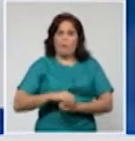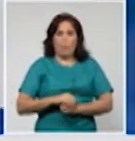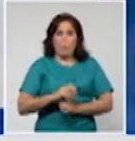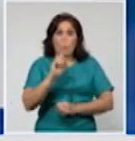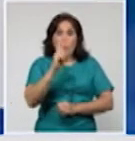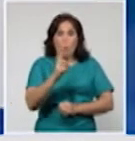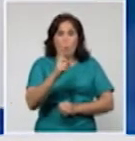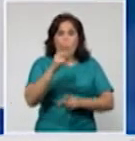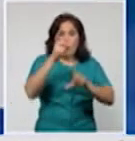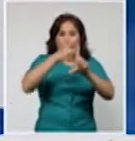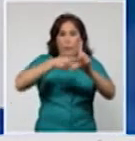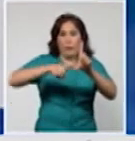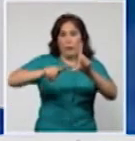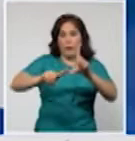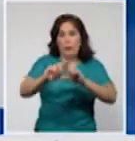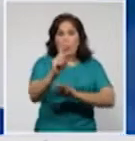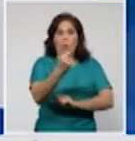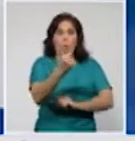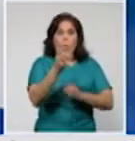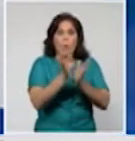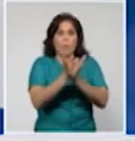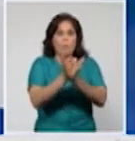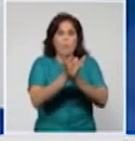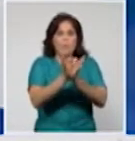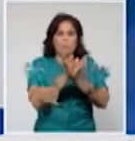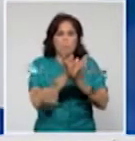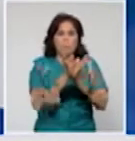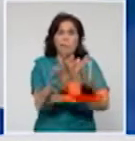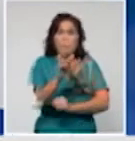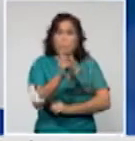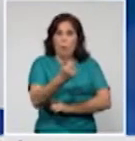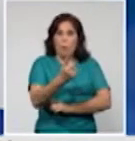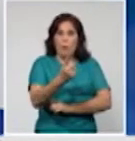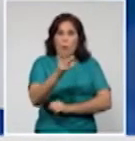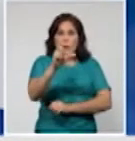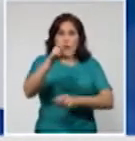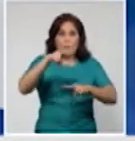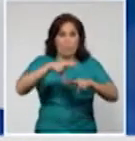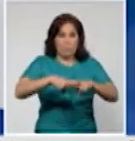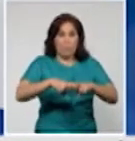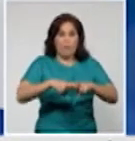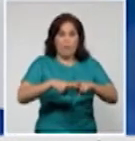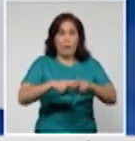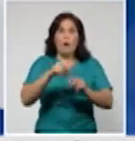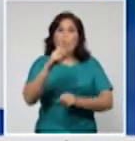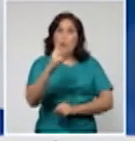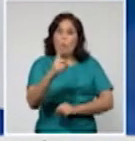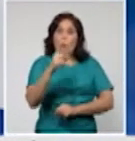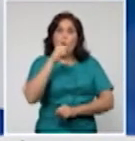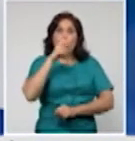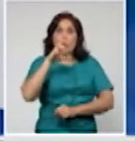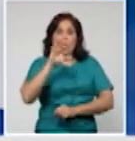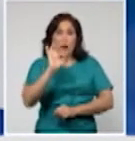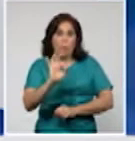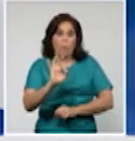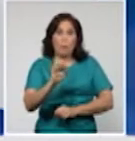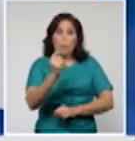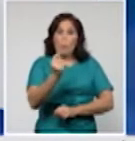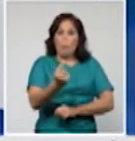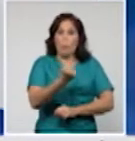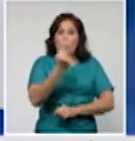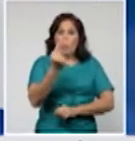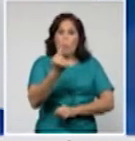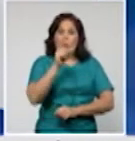1 from Centro Habana, Cotorro, San Miguel, Cerro,